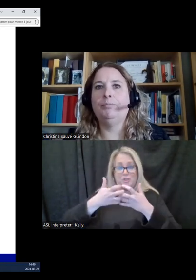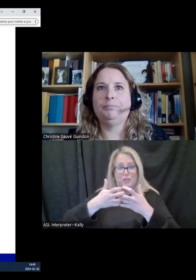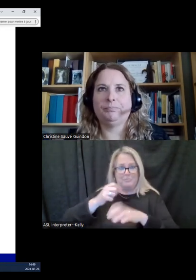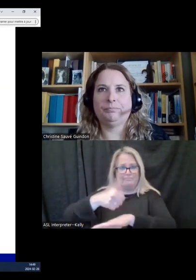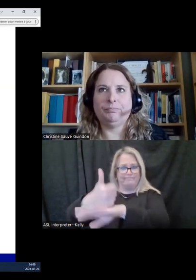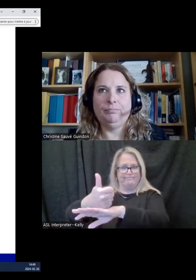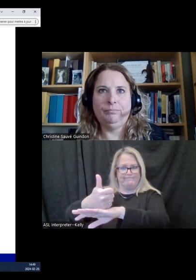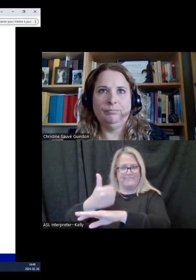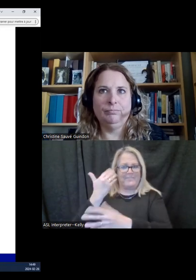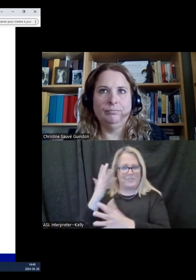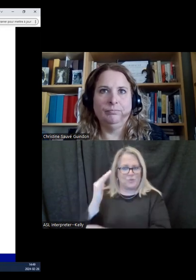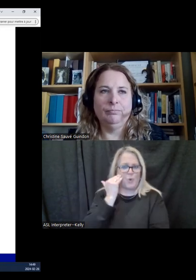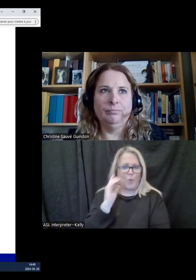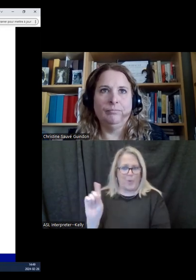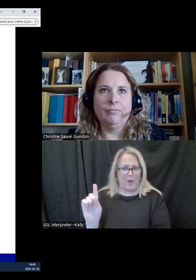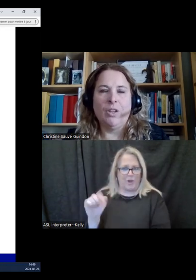room.